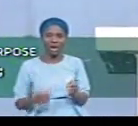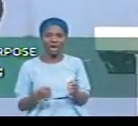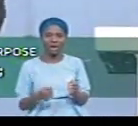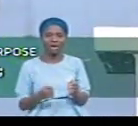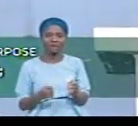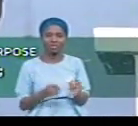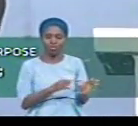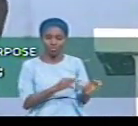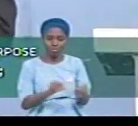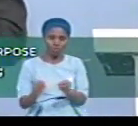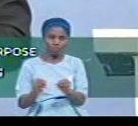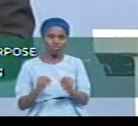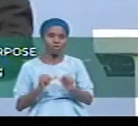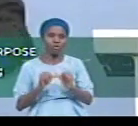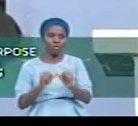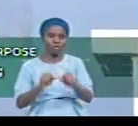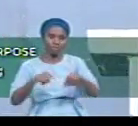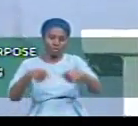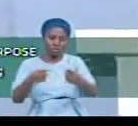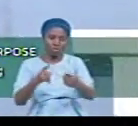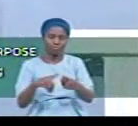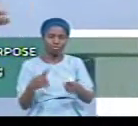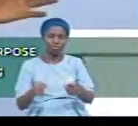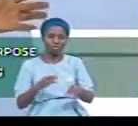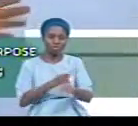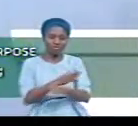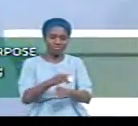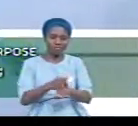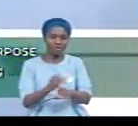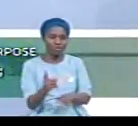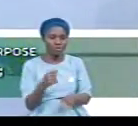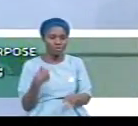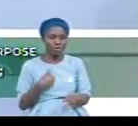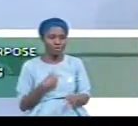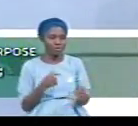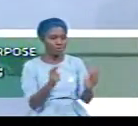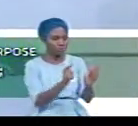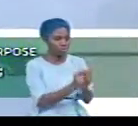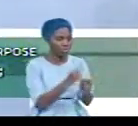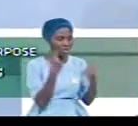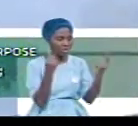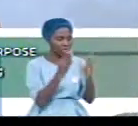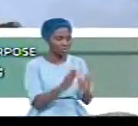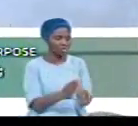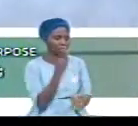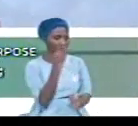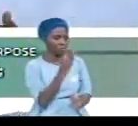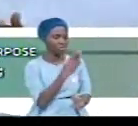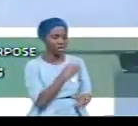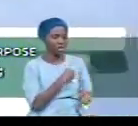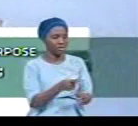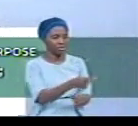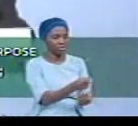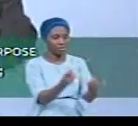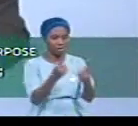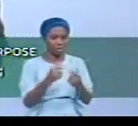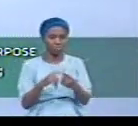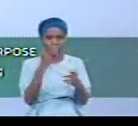the field where we'll reach sinners and they'll come to know the Lord. We're looking